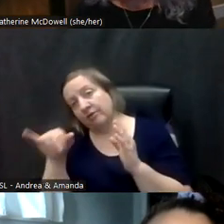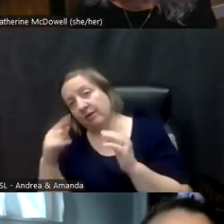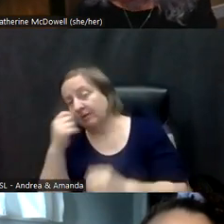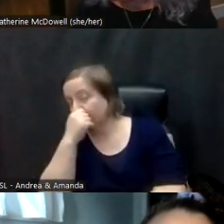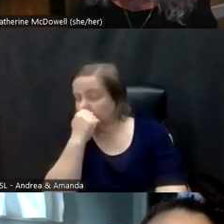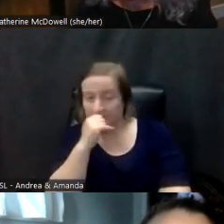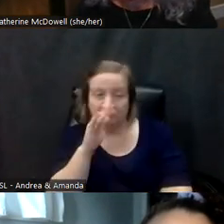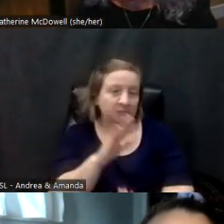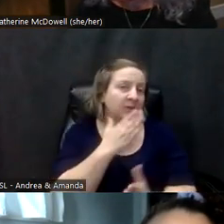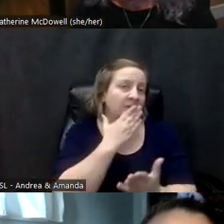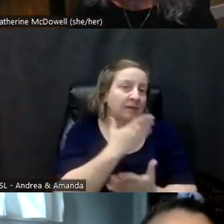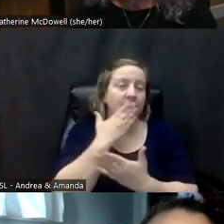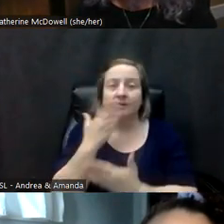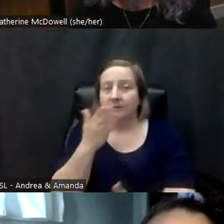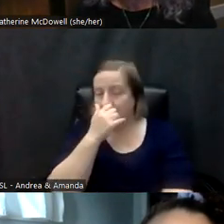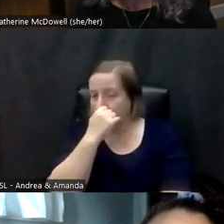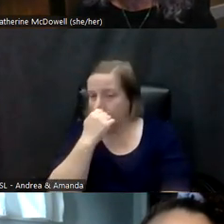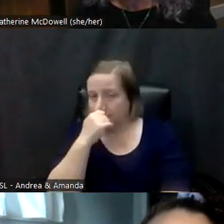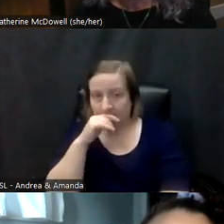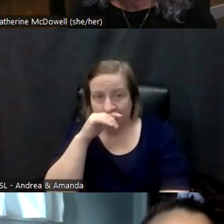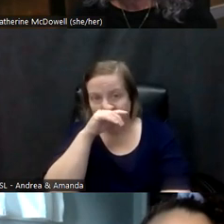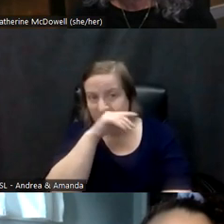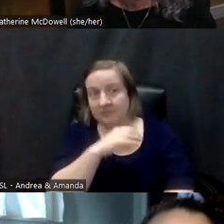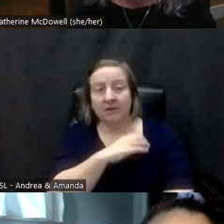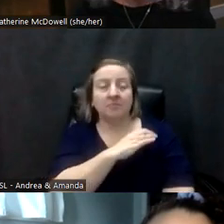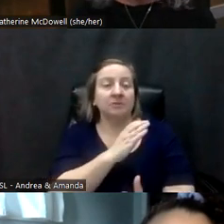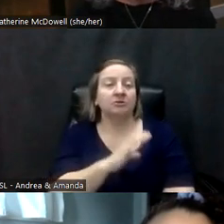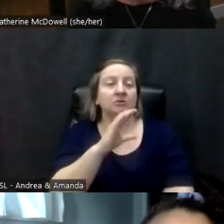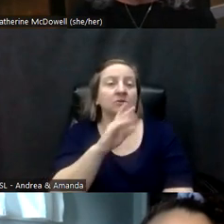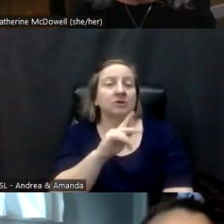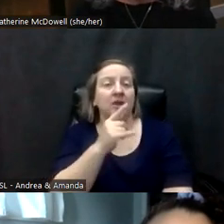good, thank you. Thank you, Commissioner Debbie. And Commissioner Catherine?